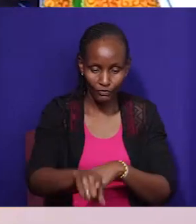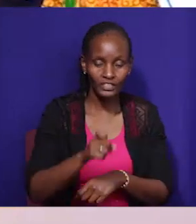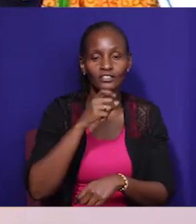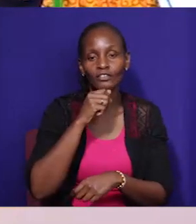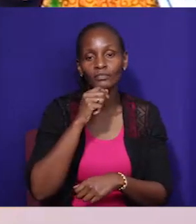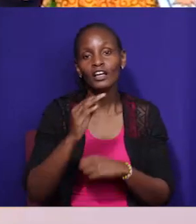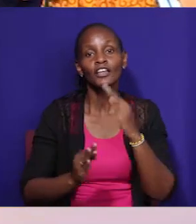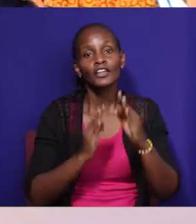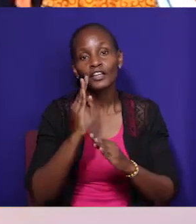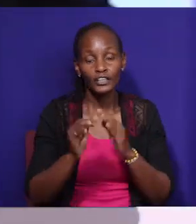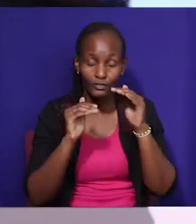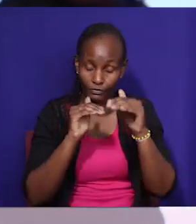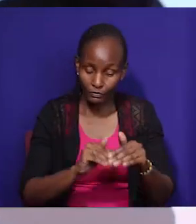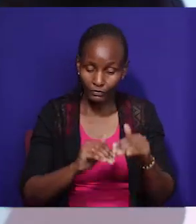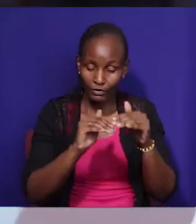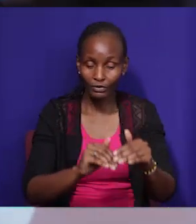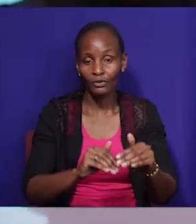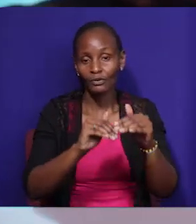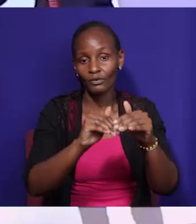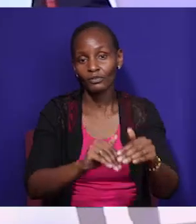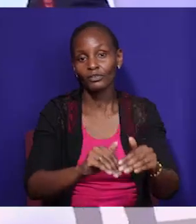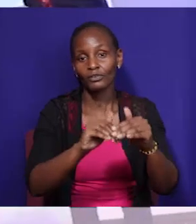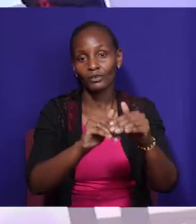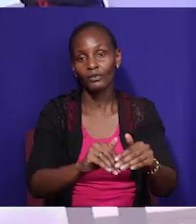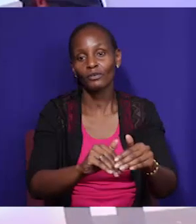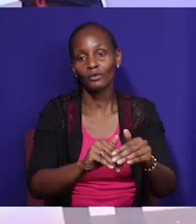Nitawafanya wavuvi wa watu,